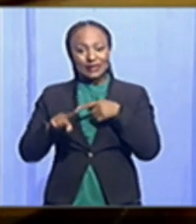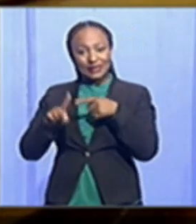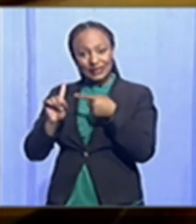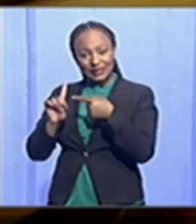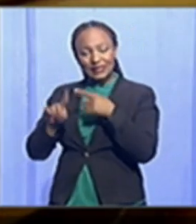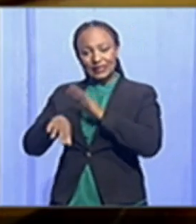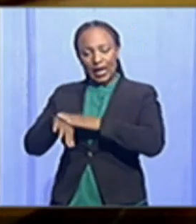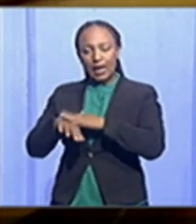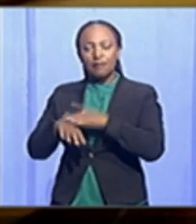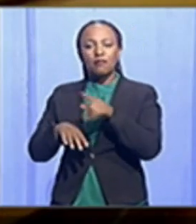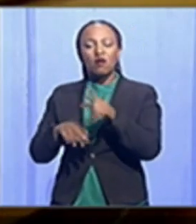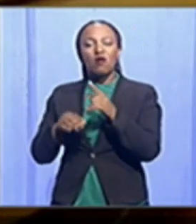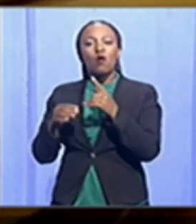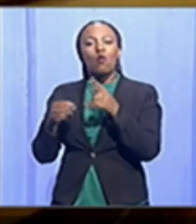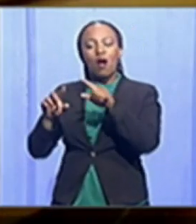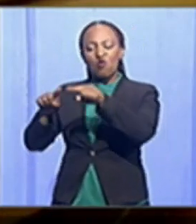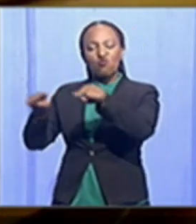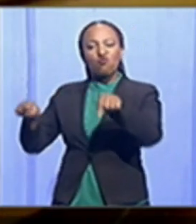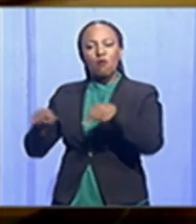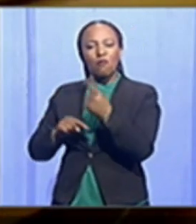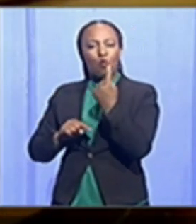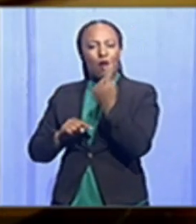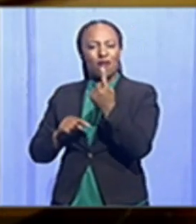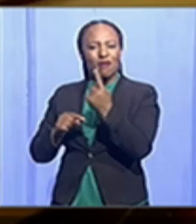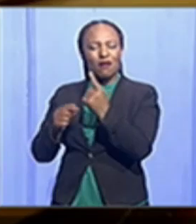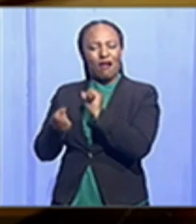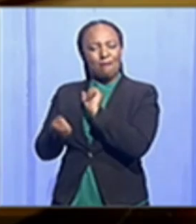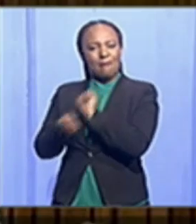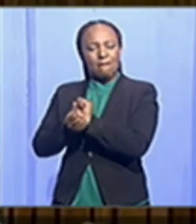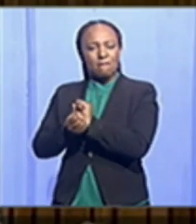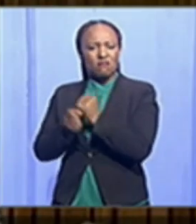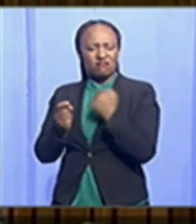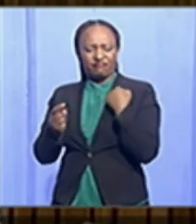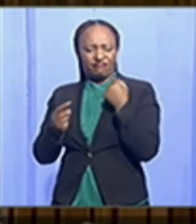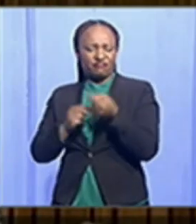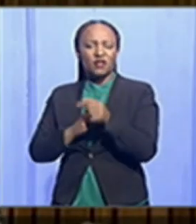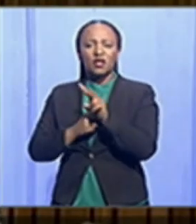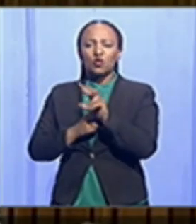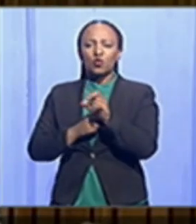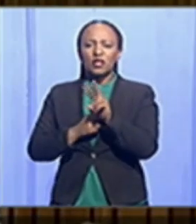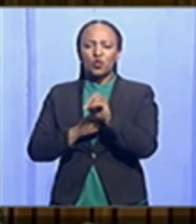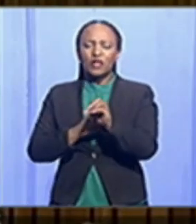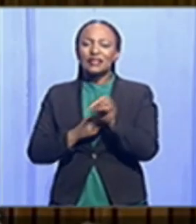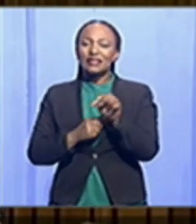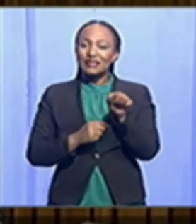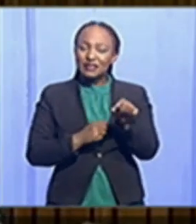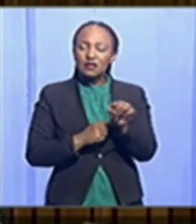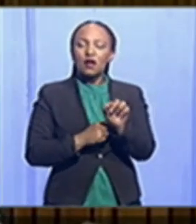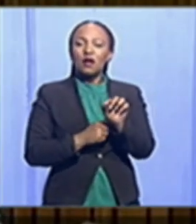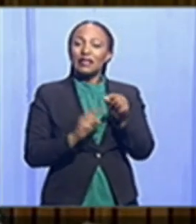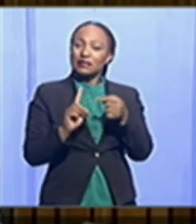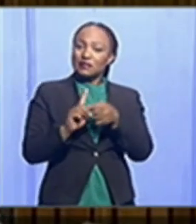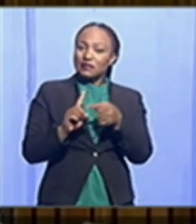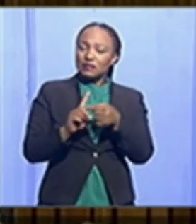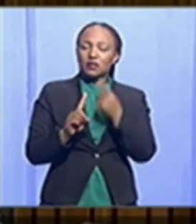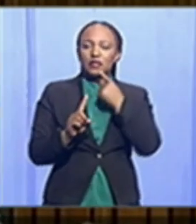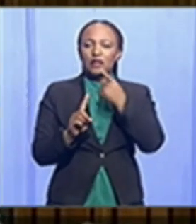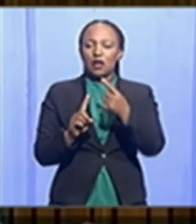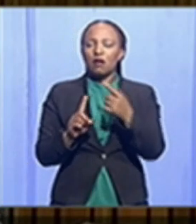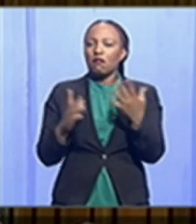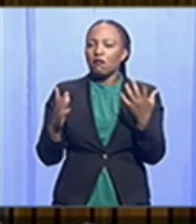go golegwa ga gagwe a le noši ge e sa le go tloga ka 2020 Mnisi o laetše kgorokgolo ya tsheko gore molatofatšwa yo a